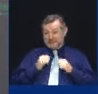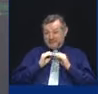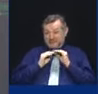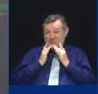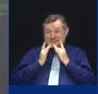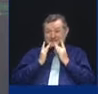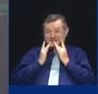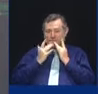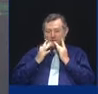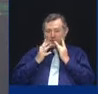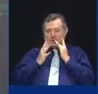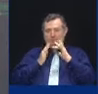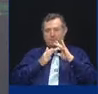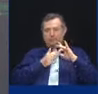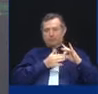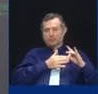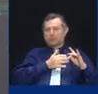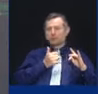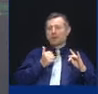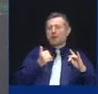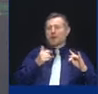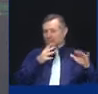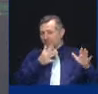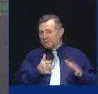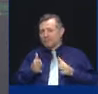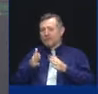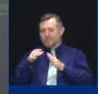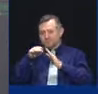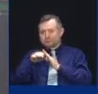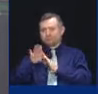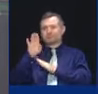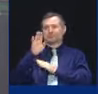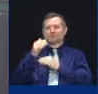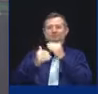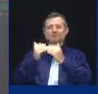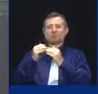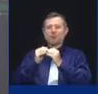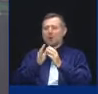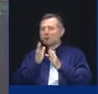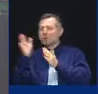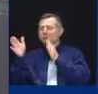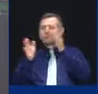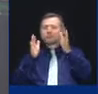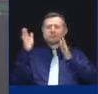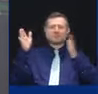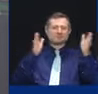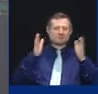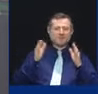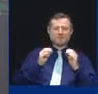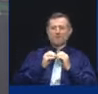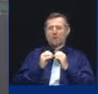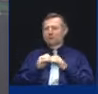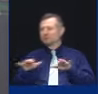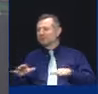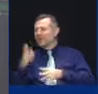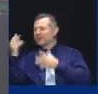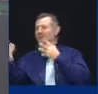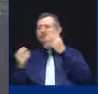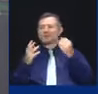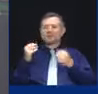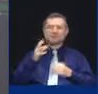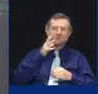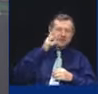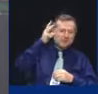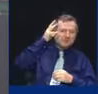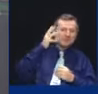about thriving. People want to get out of the house. The children want to get out of the house. The parents